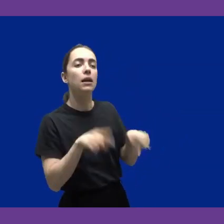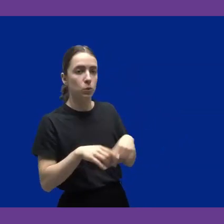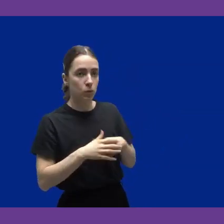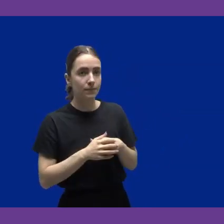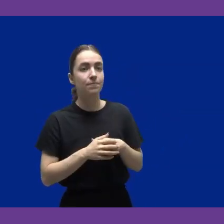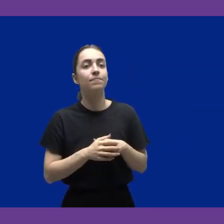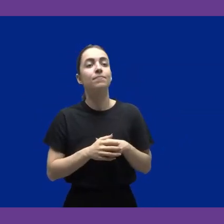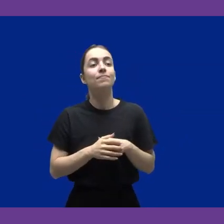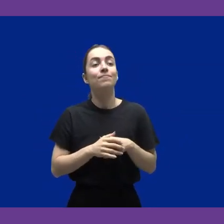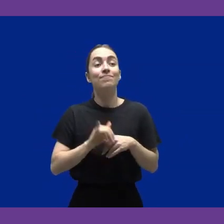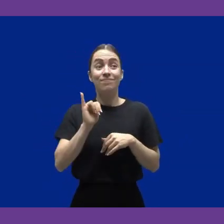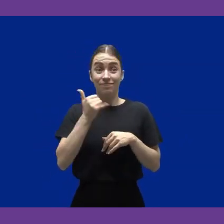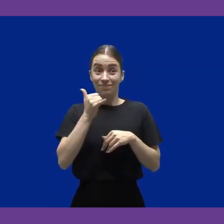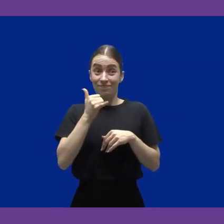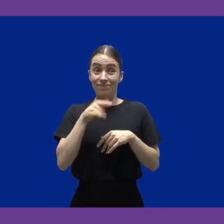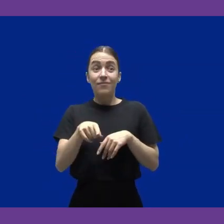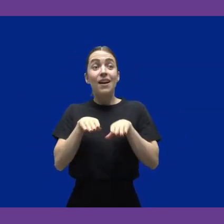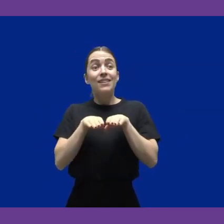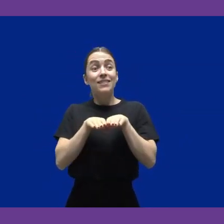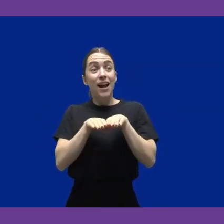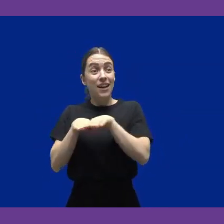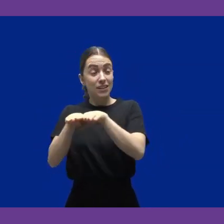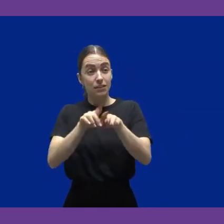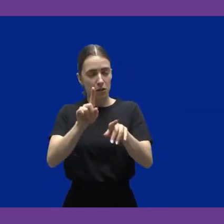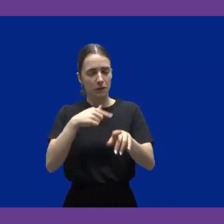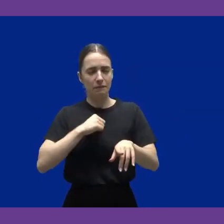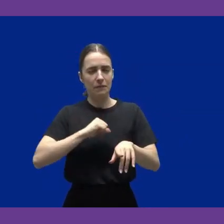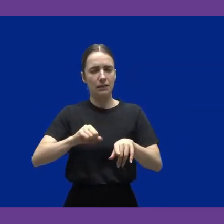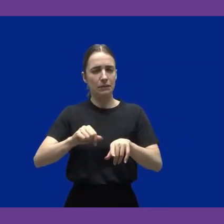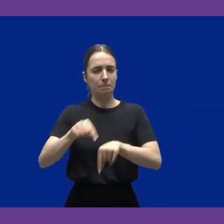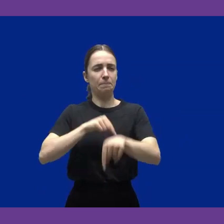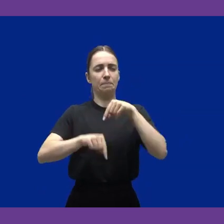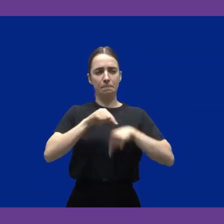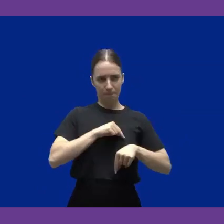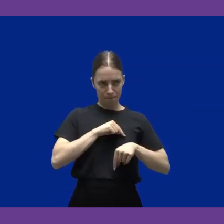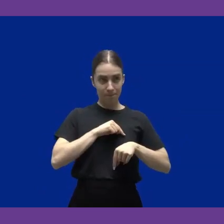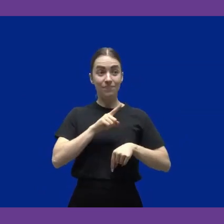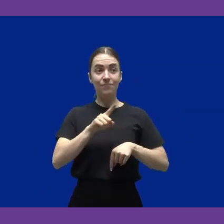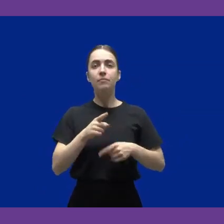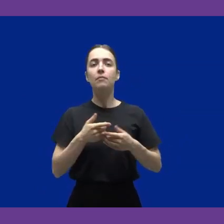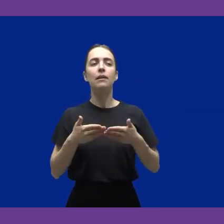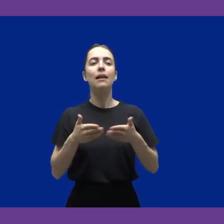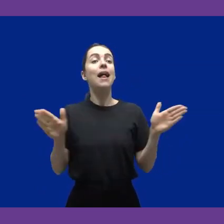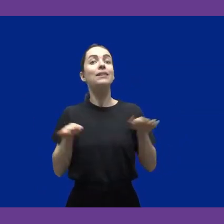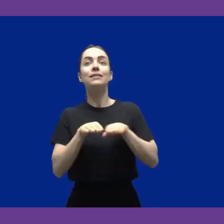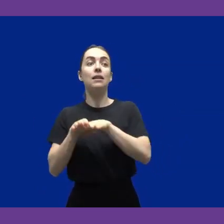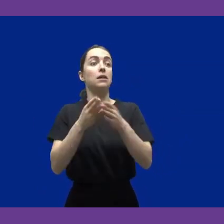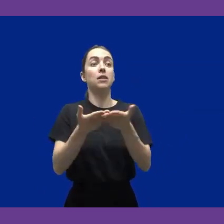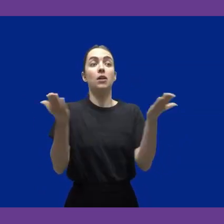very fast at the beginning when I talk about the general standards. There's a standard on non-digital